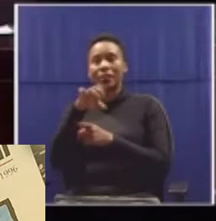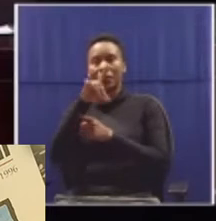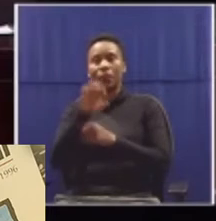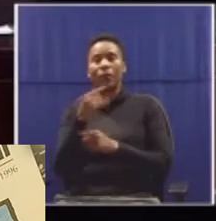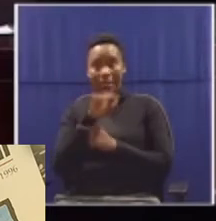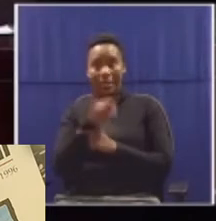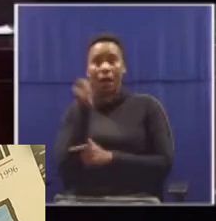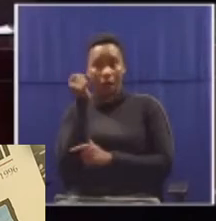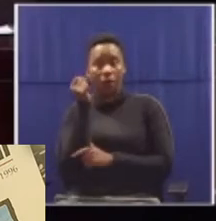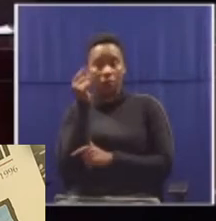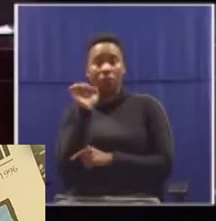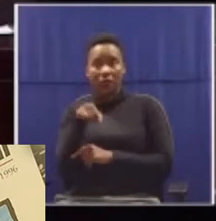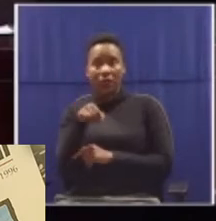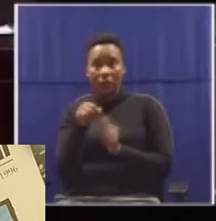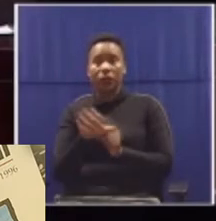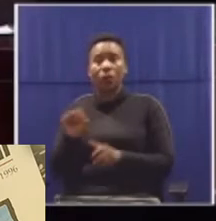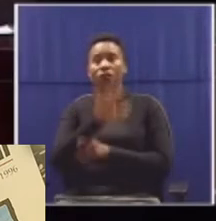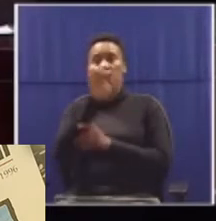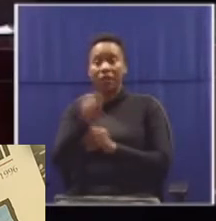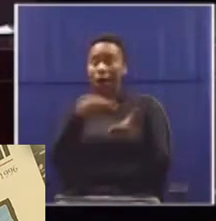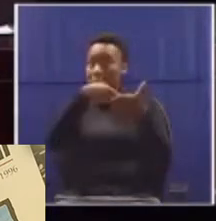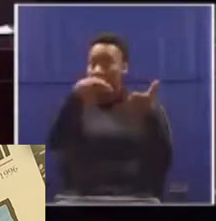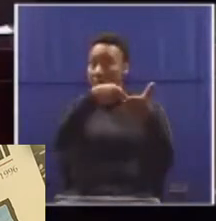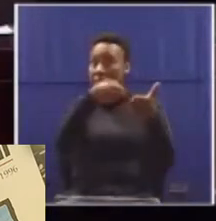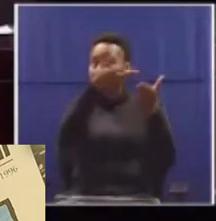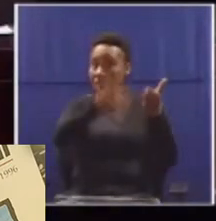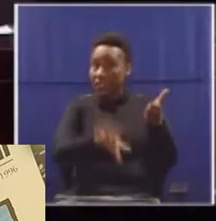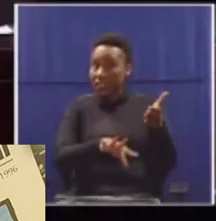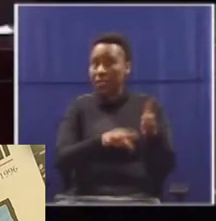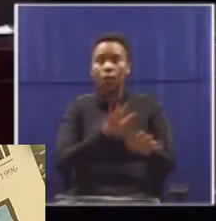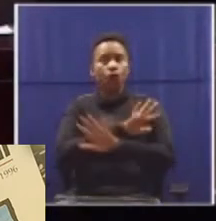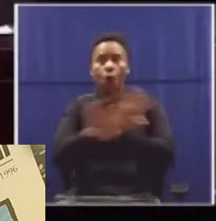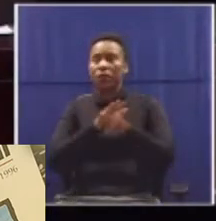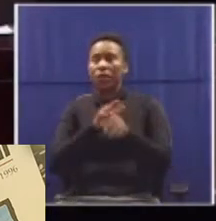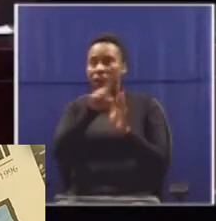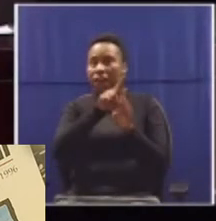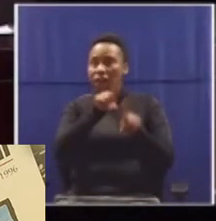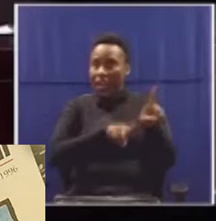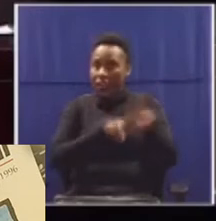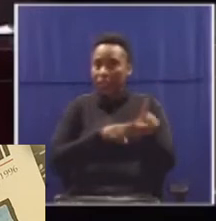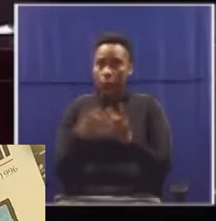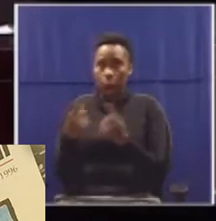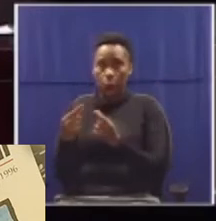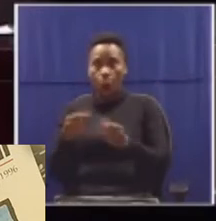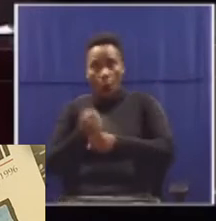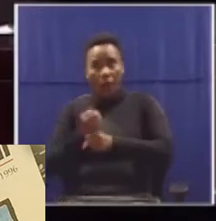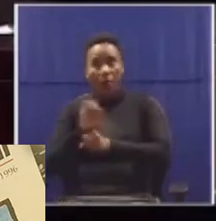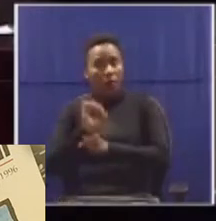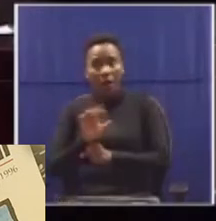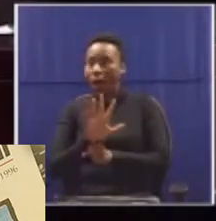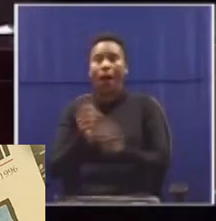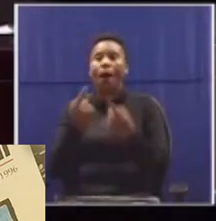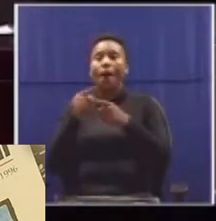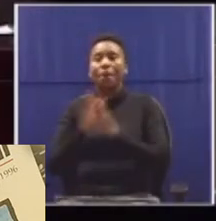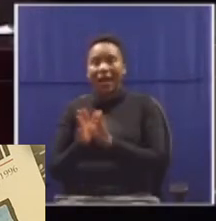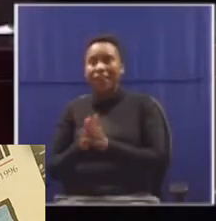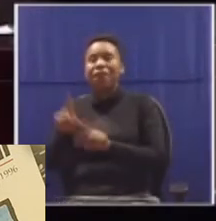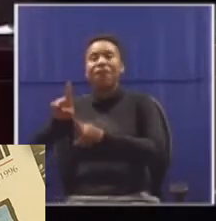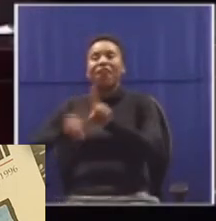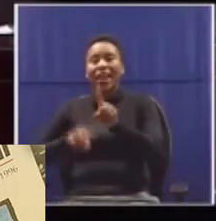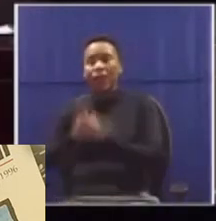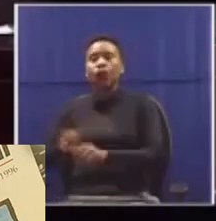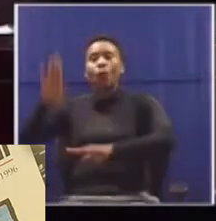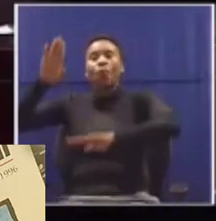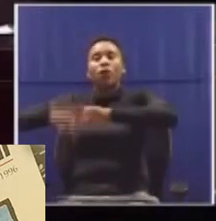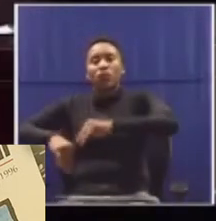graylisted not so much because of a failure of legislation but a failure to adequately investigate and prosecute money laundering and